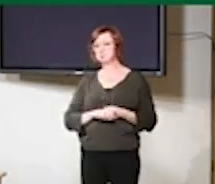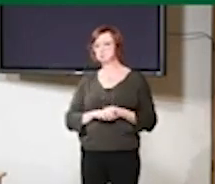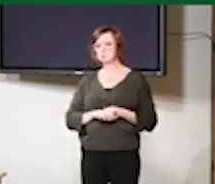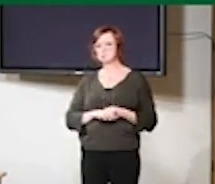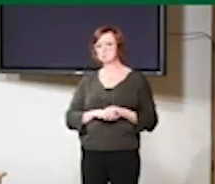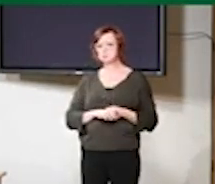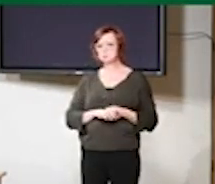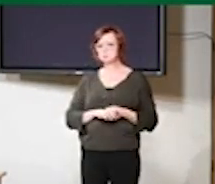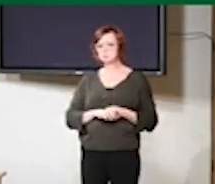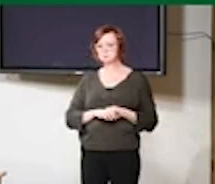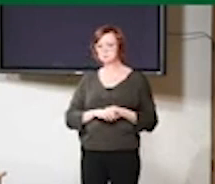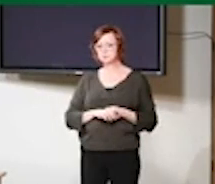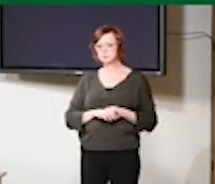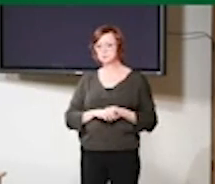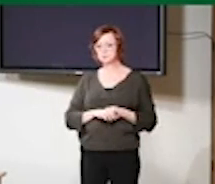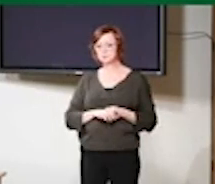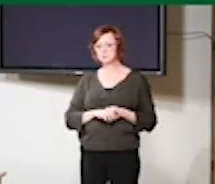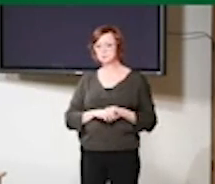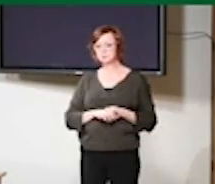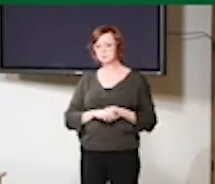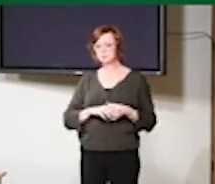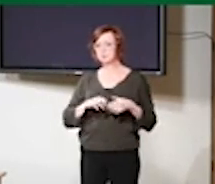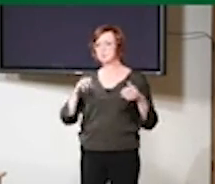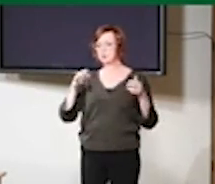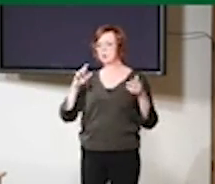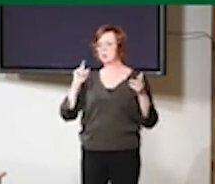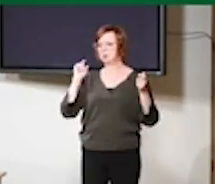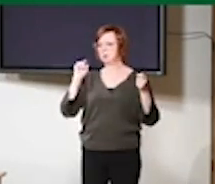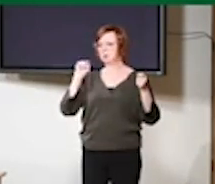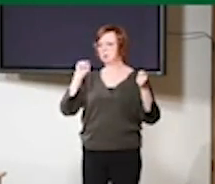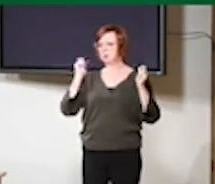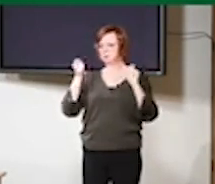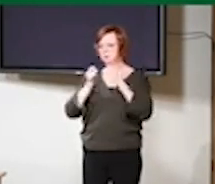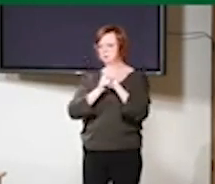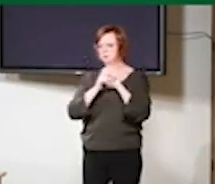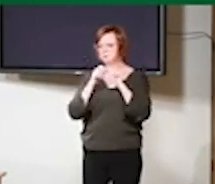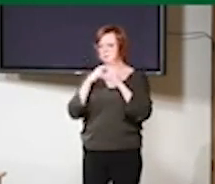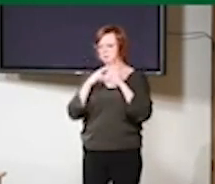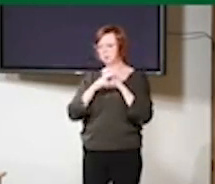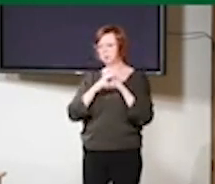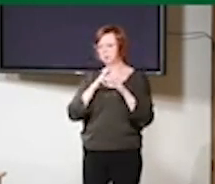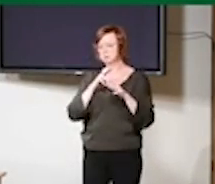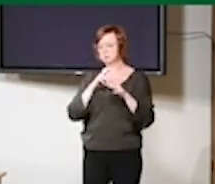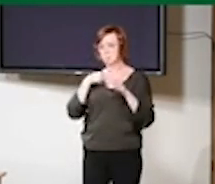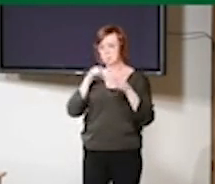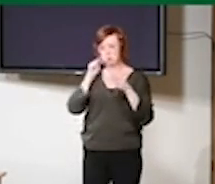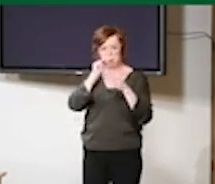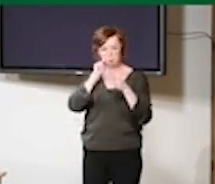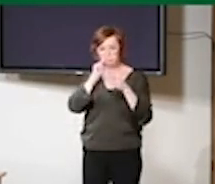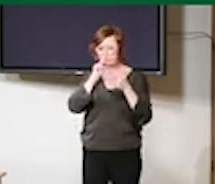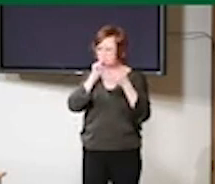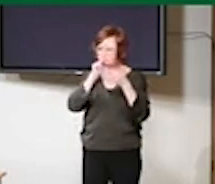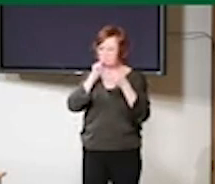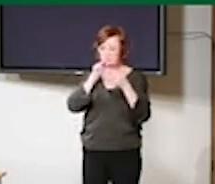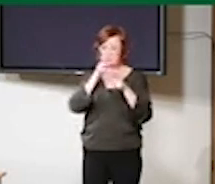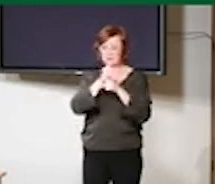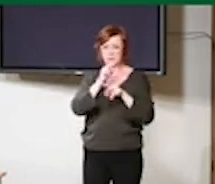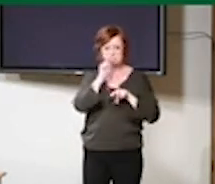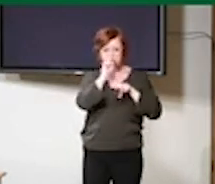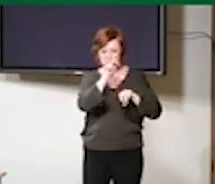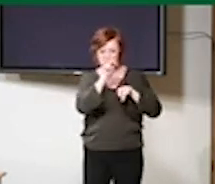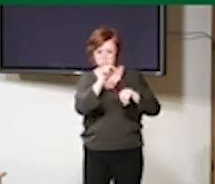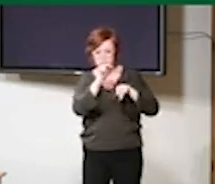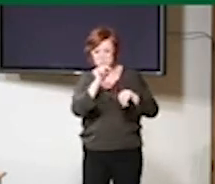very closely as well, for sure, because we are concerned about safety on an ongoing daily basis. We have a couple